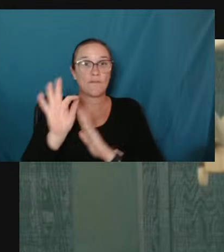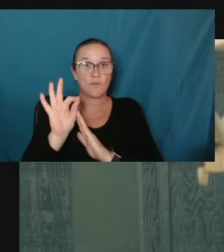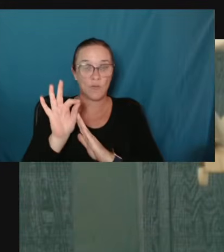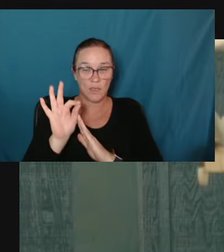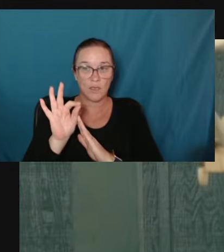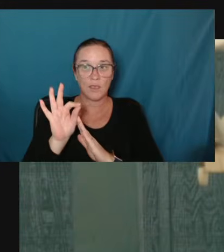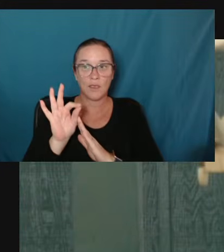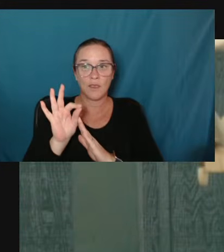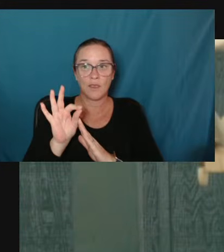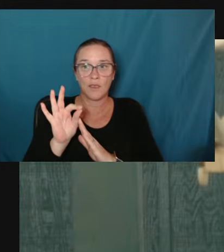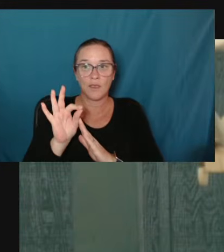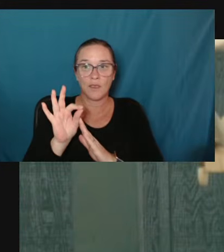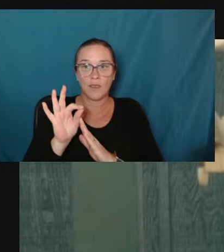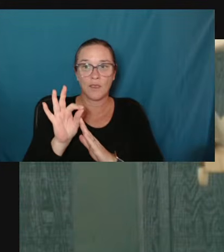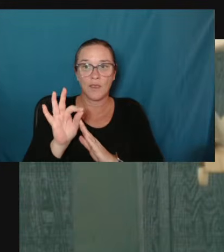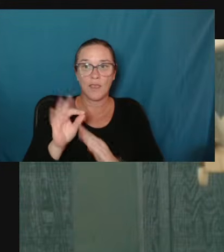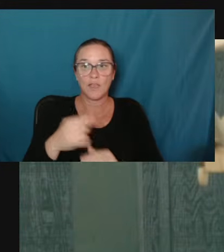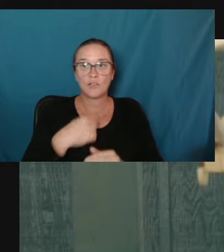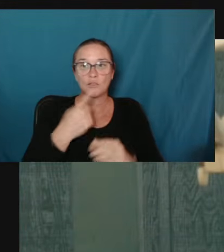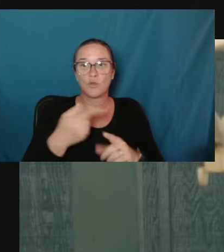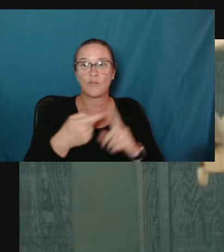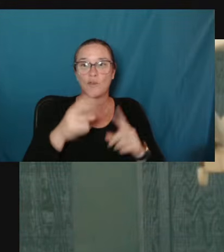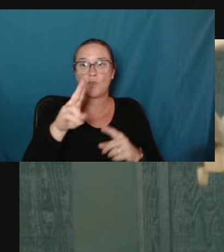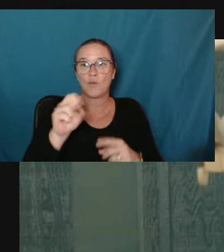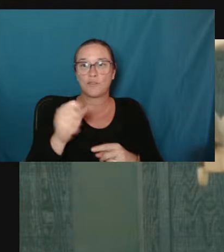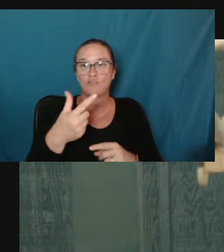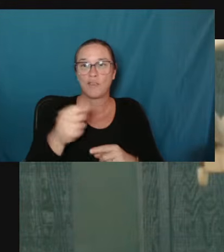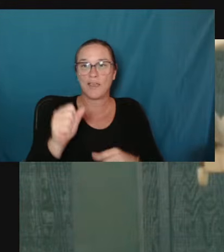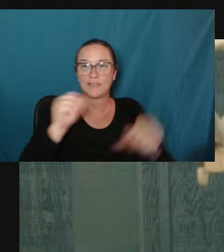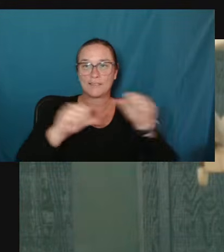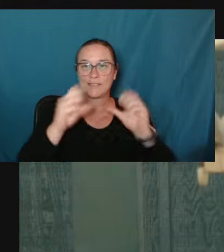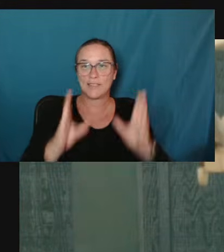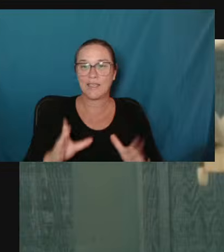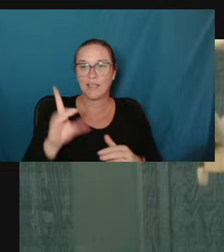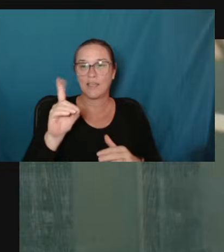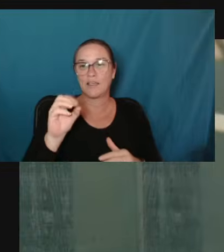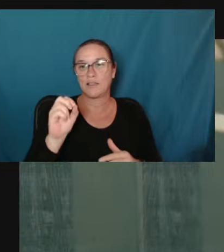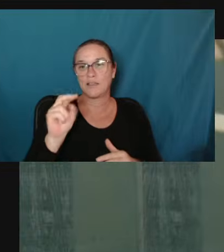as recounted by USGS scientist Don Swanson.